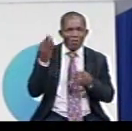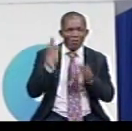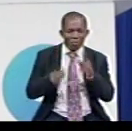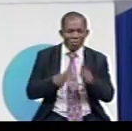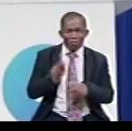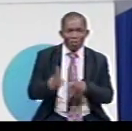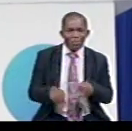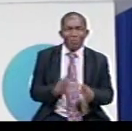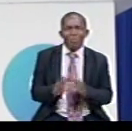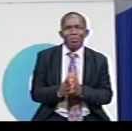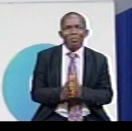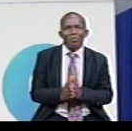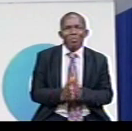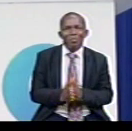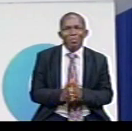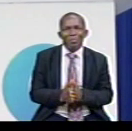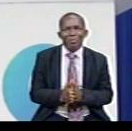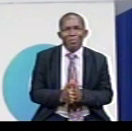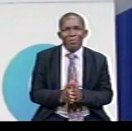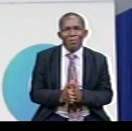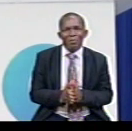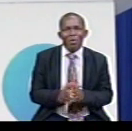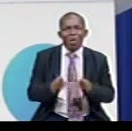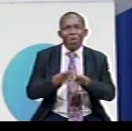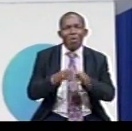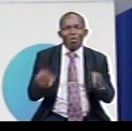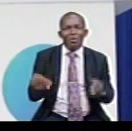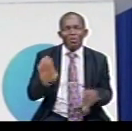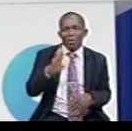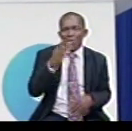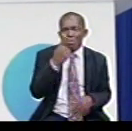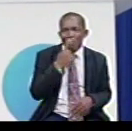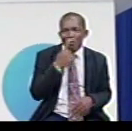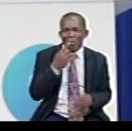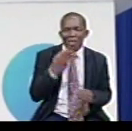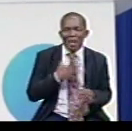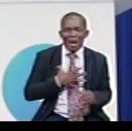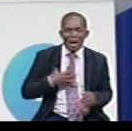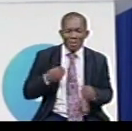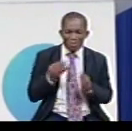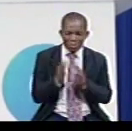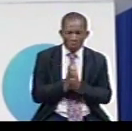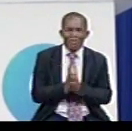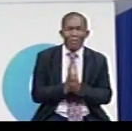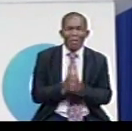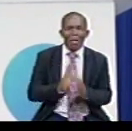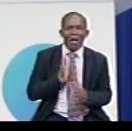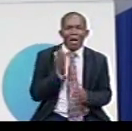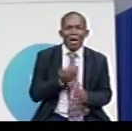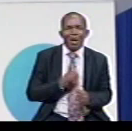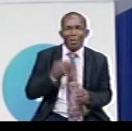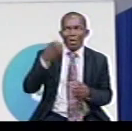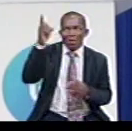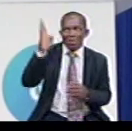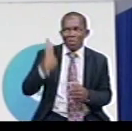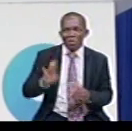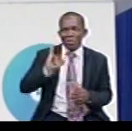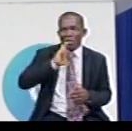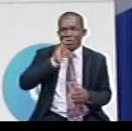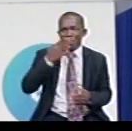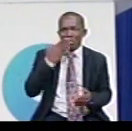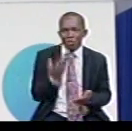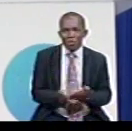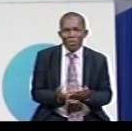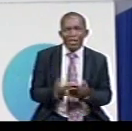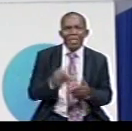people. Open your mouth and pray. Our God is good, and His